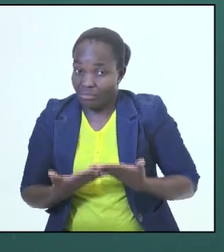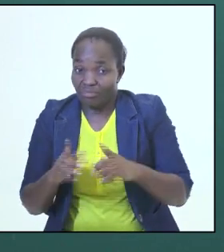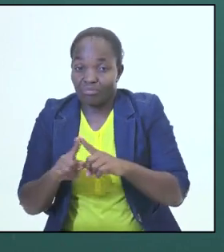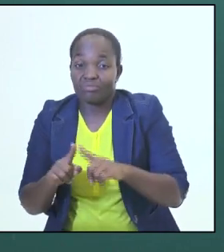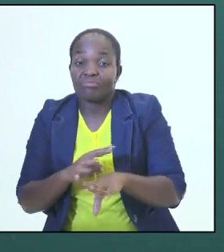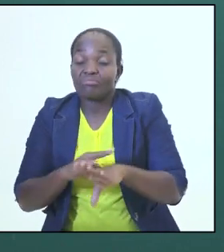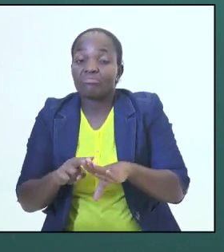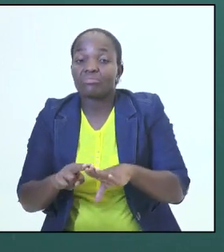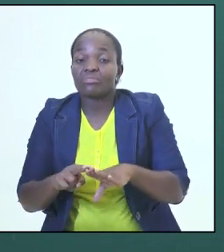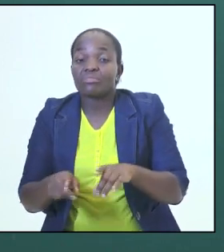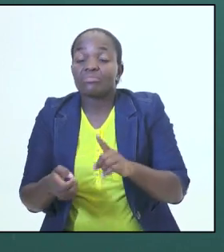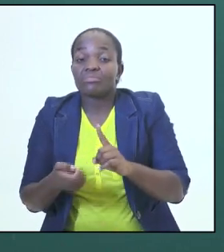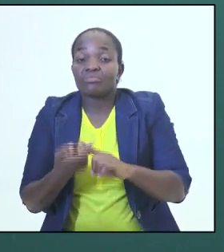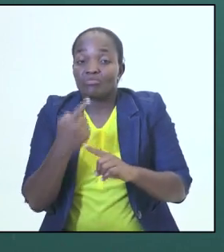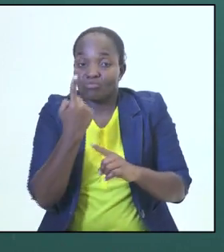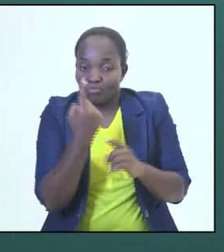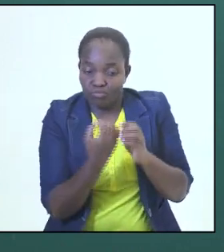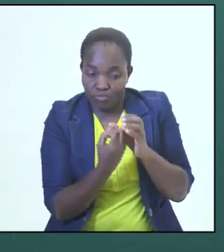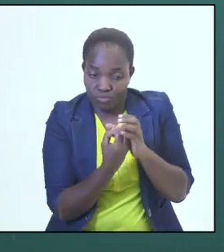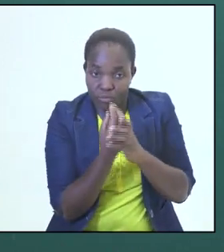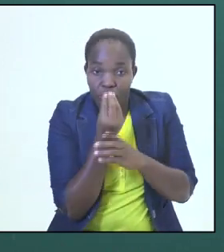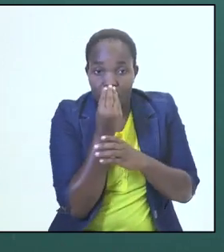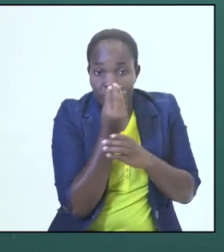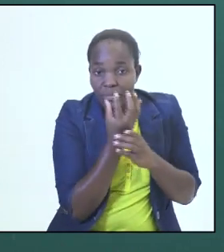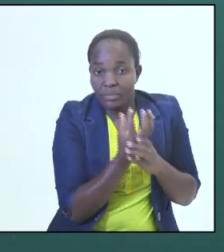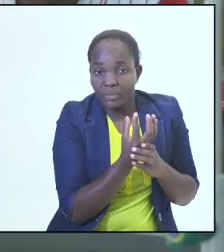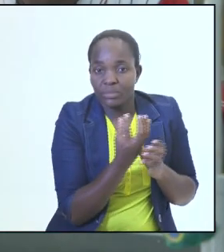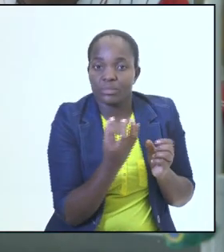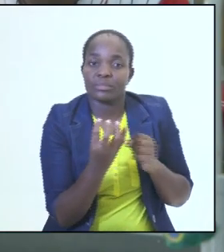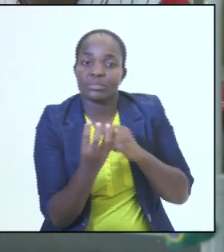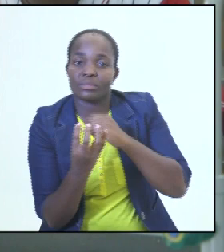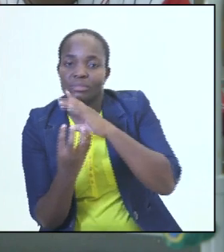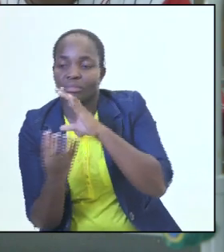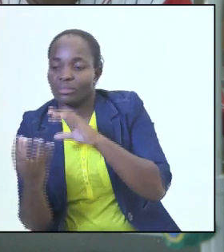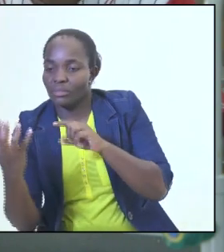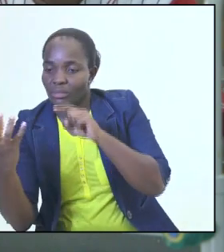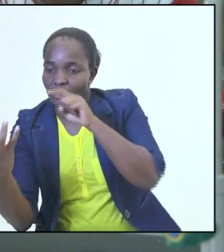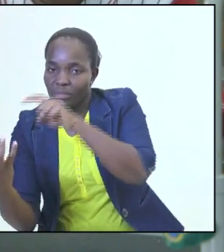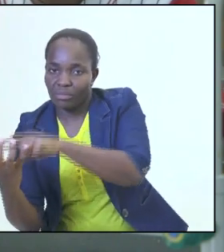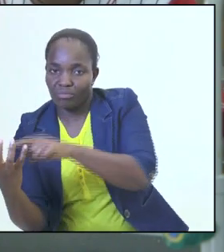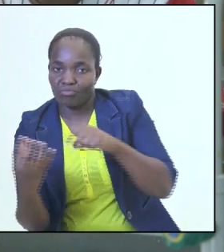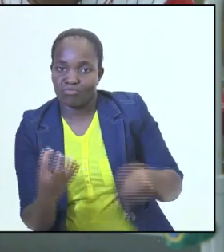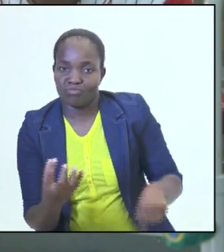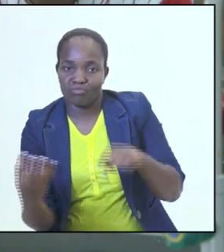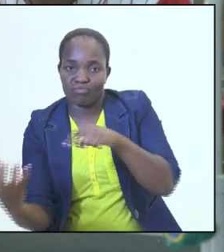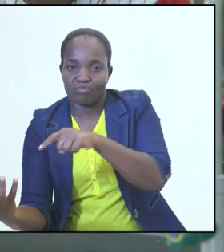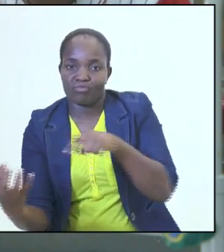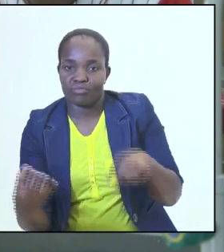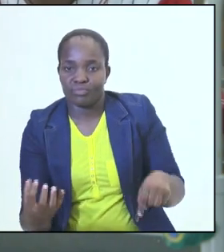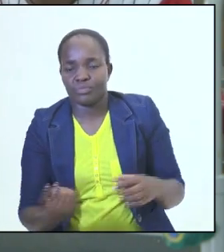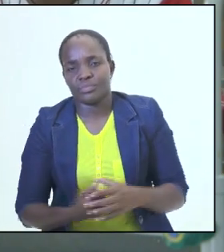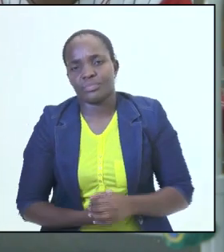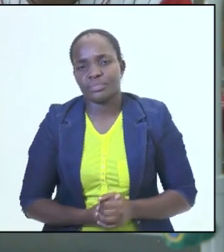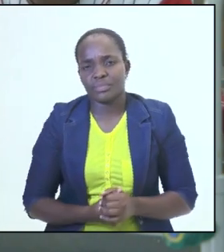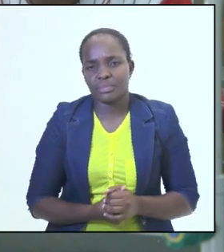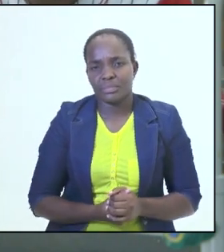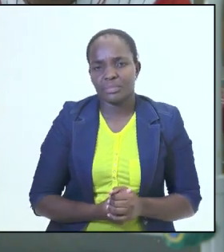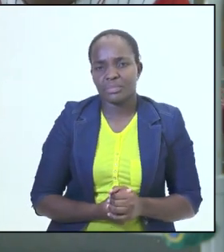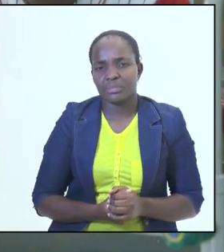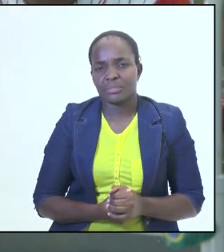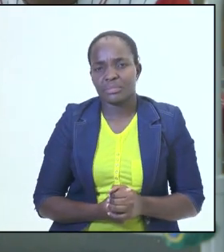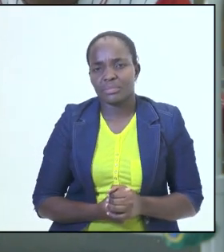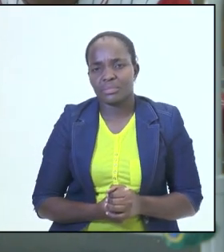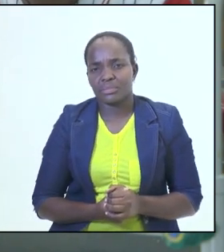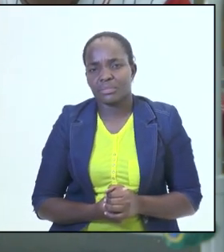carry pollen from one flower to the next. Thank you, ma'am. It's so good to hear that people also sometimes do good